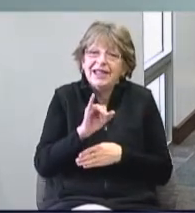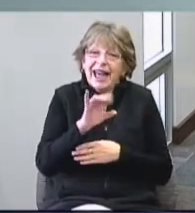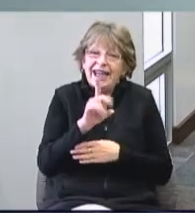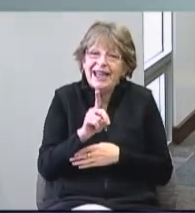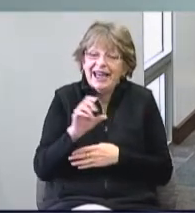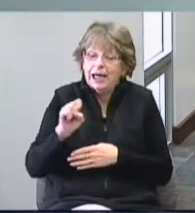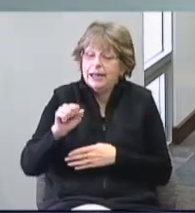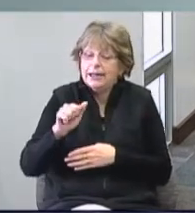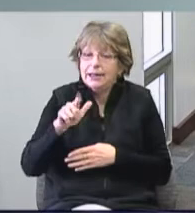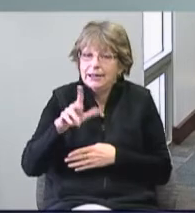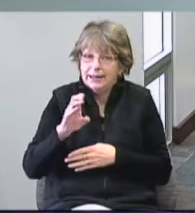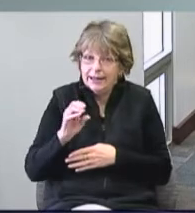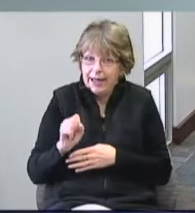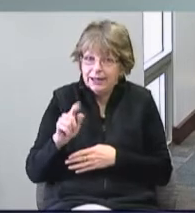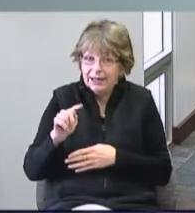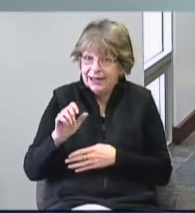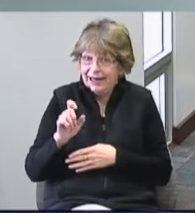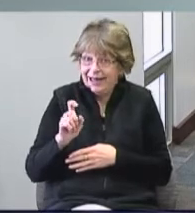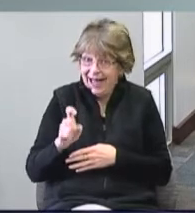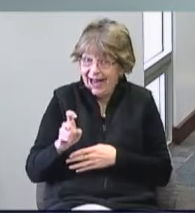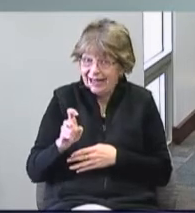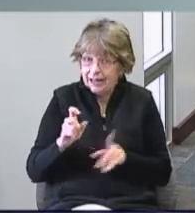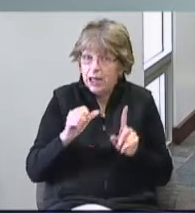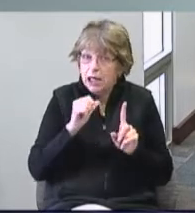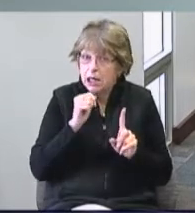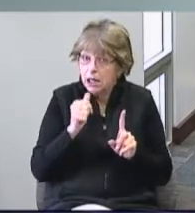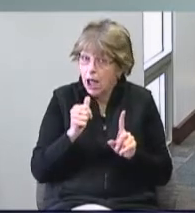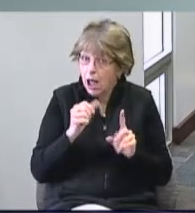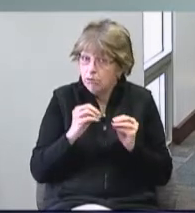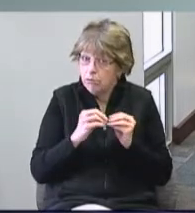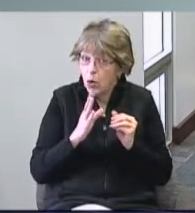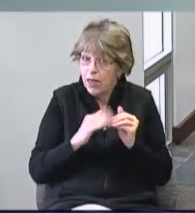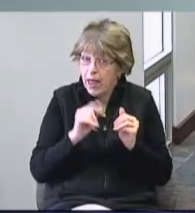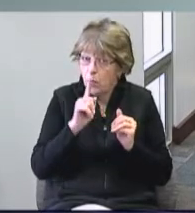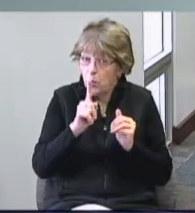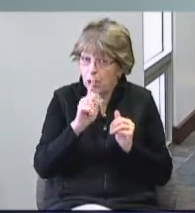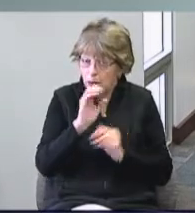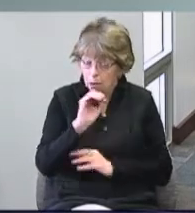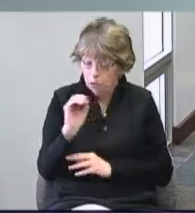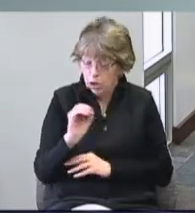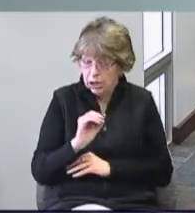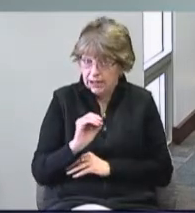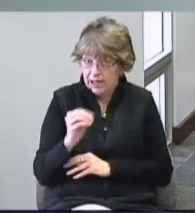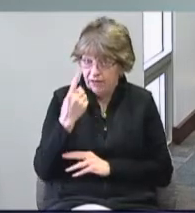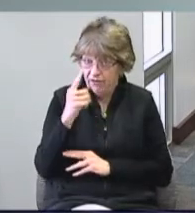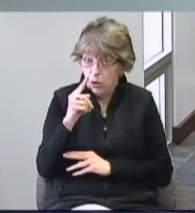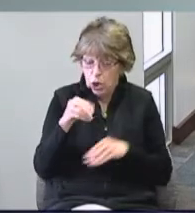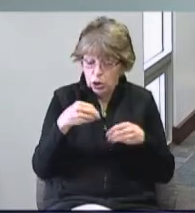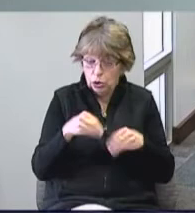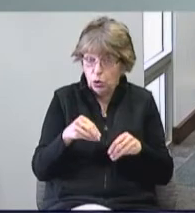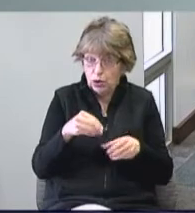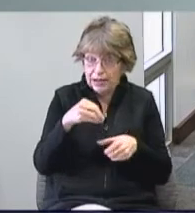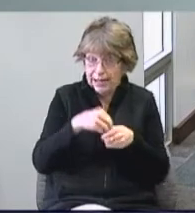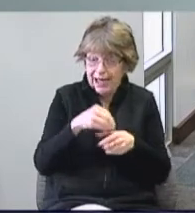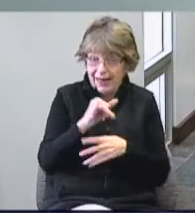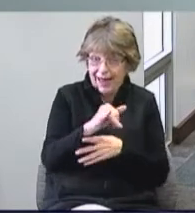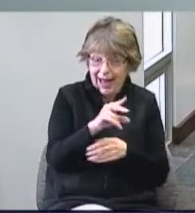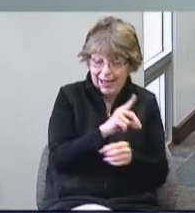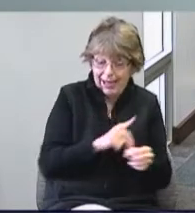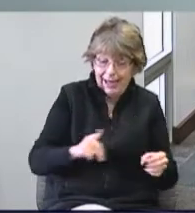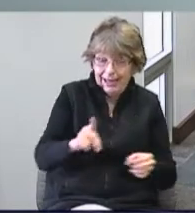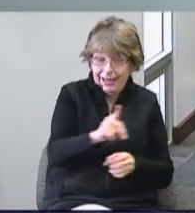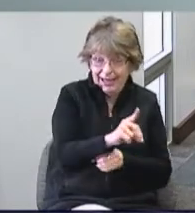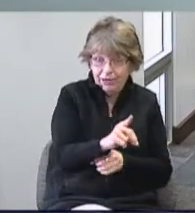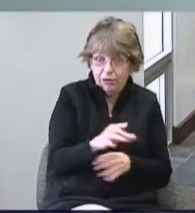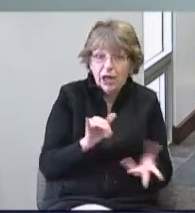sales tax in an amount not to exceed 1% for stores within the district, which would basically be the